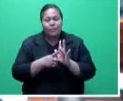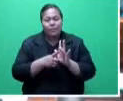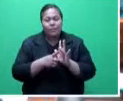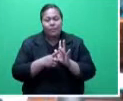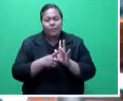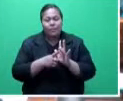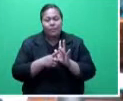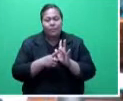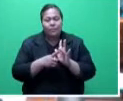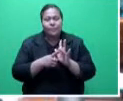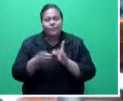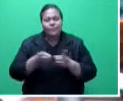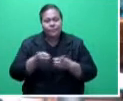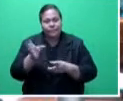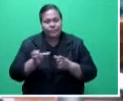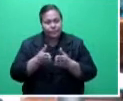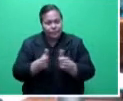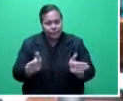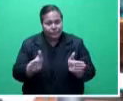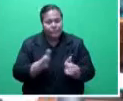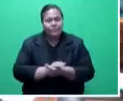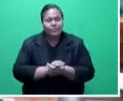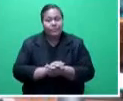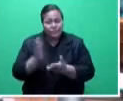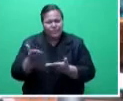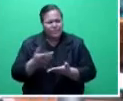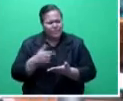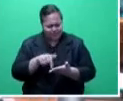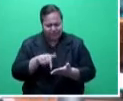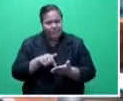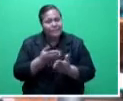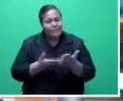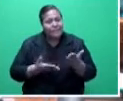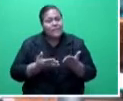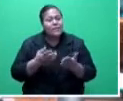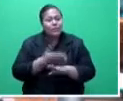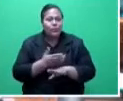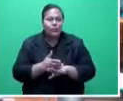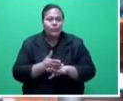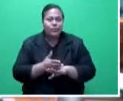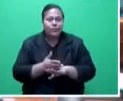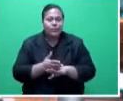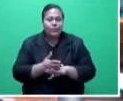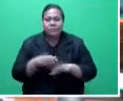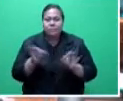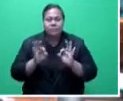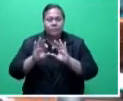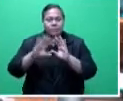have been. Given that this is a new convention, Mr. Speaker, sir, to date, no country has ratified this